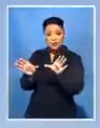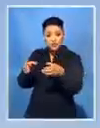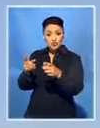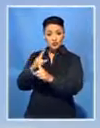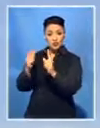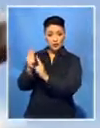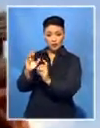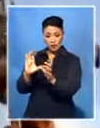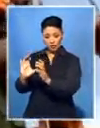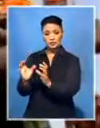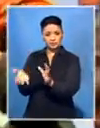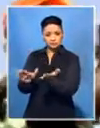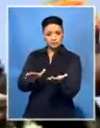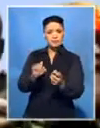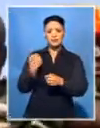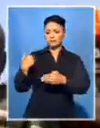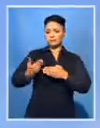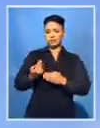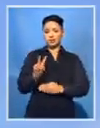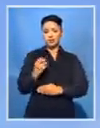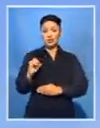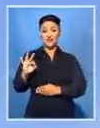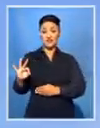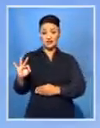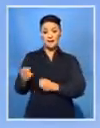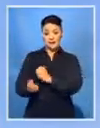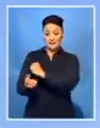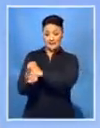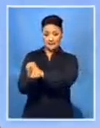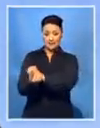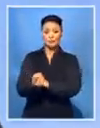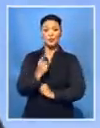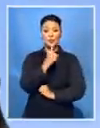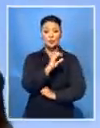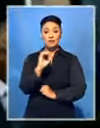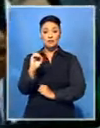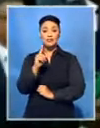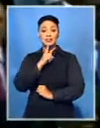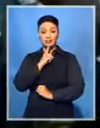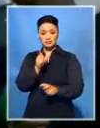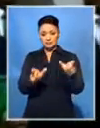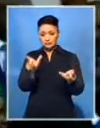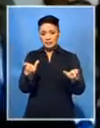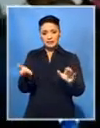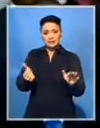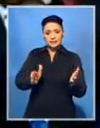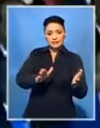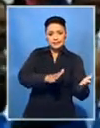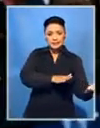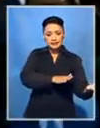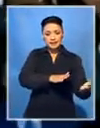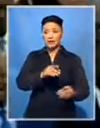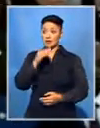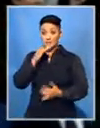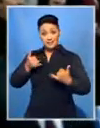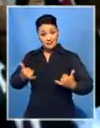in the country since 2003 has killed over 300,000 people. The ICC thinks South Africa didn't